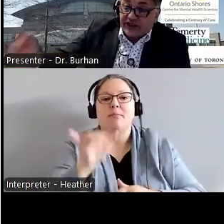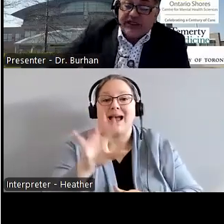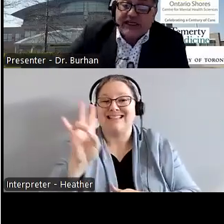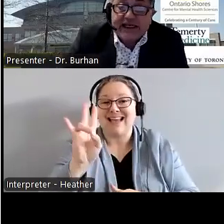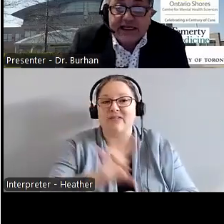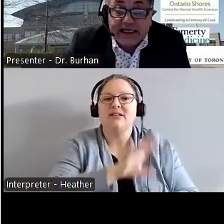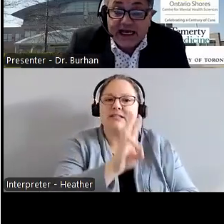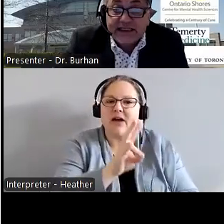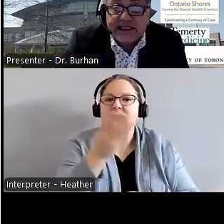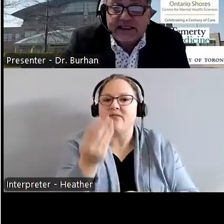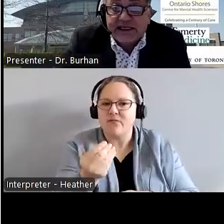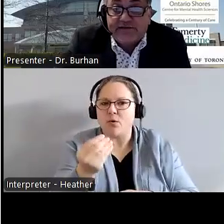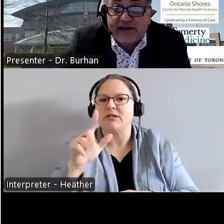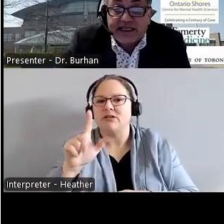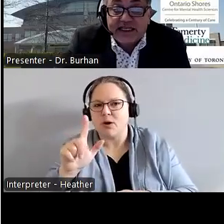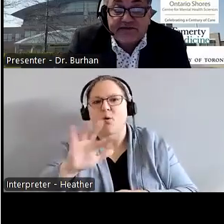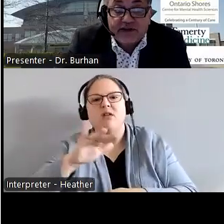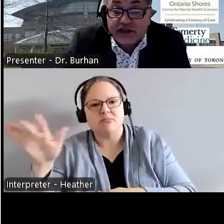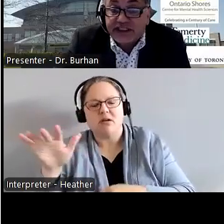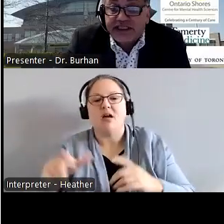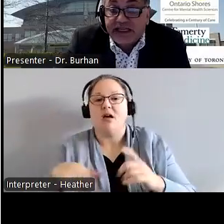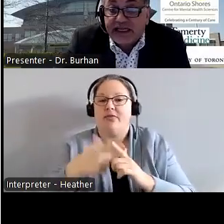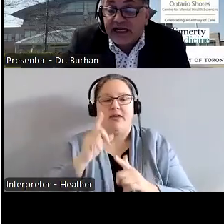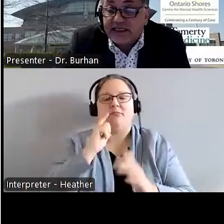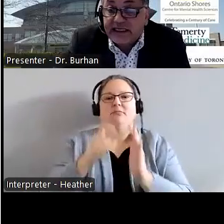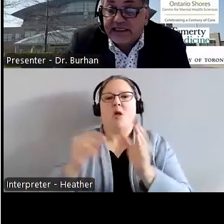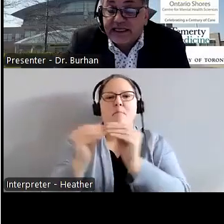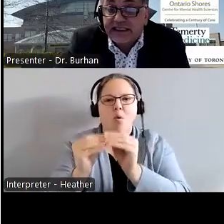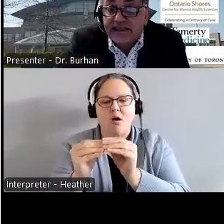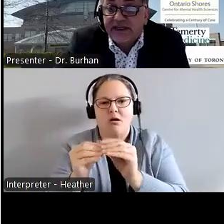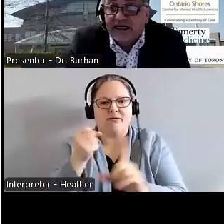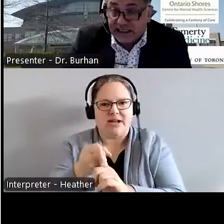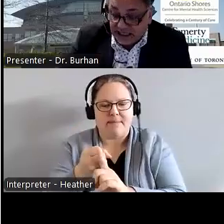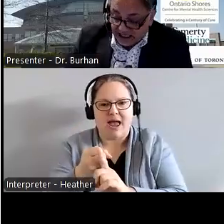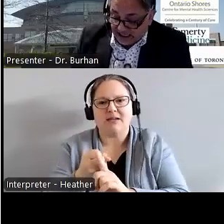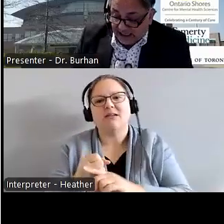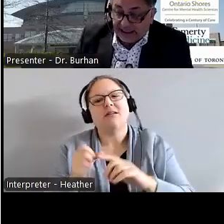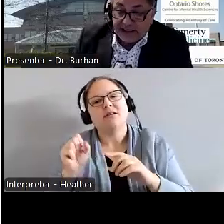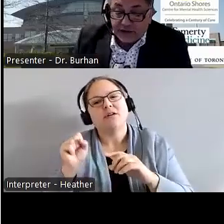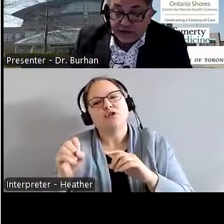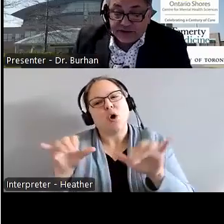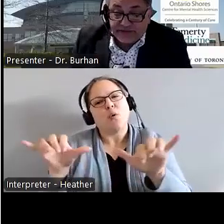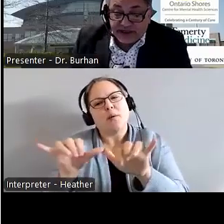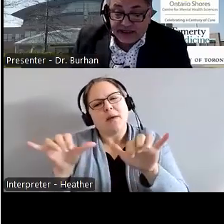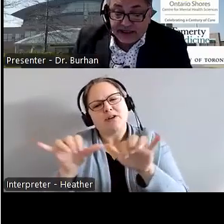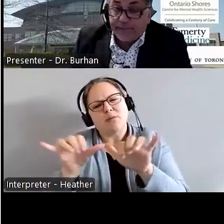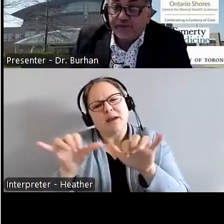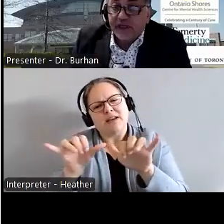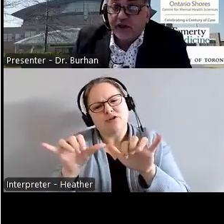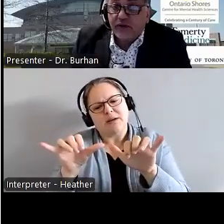you actually can enhance that effect size further. So this is a meta-analysis that started giving us,